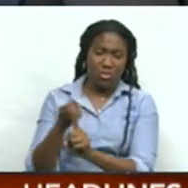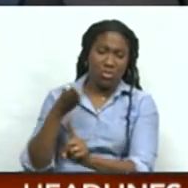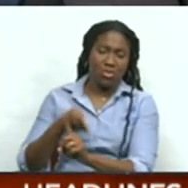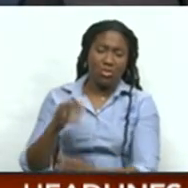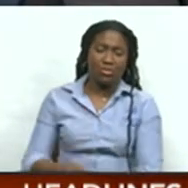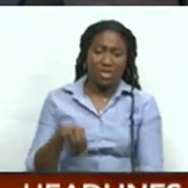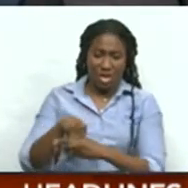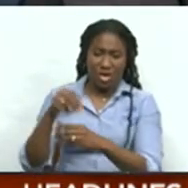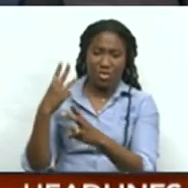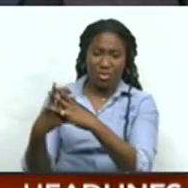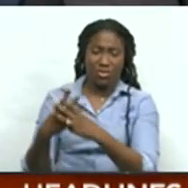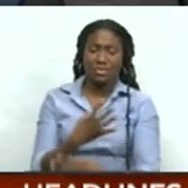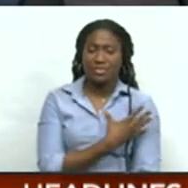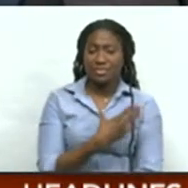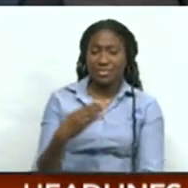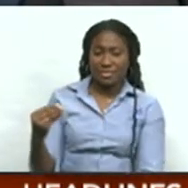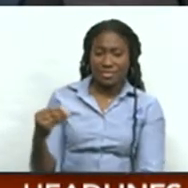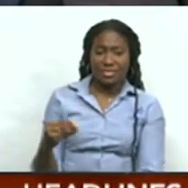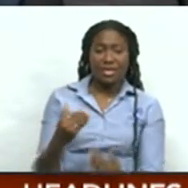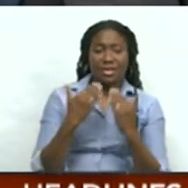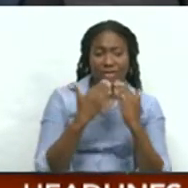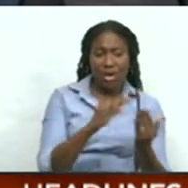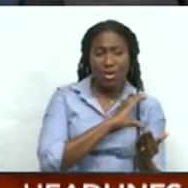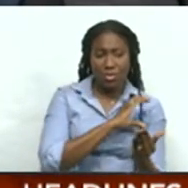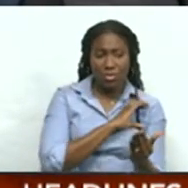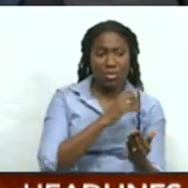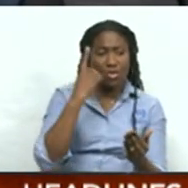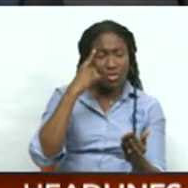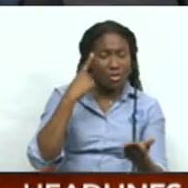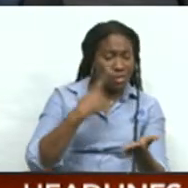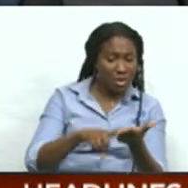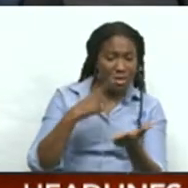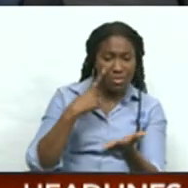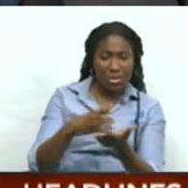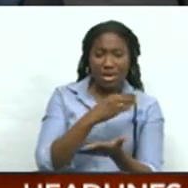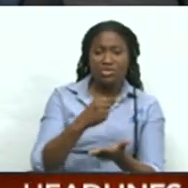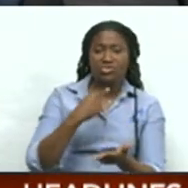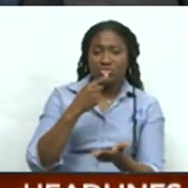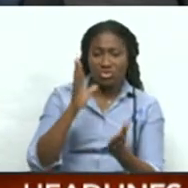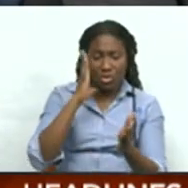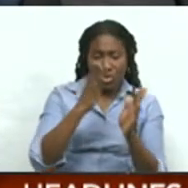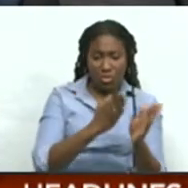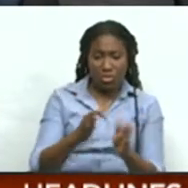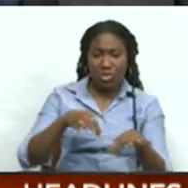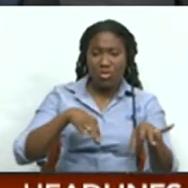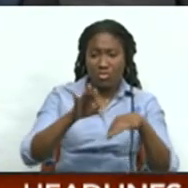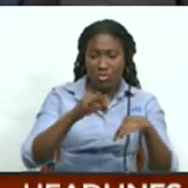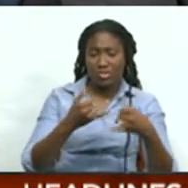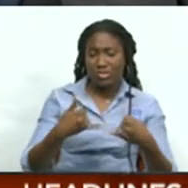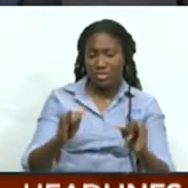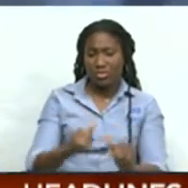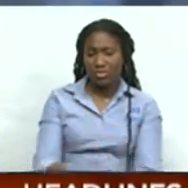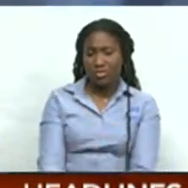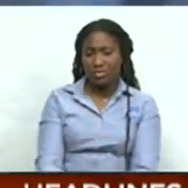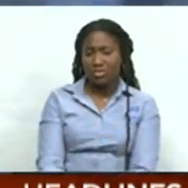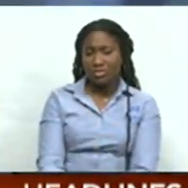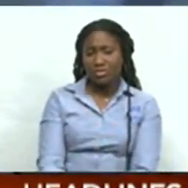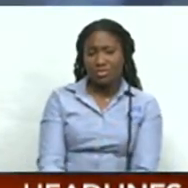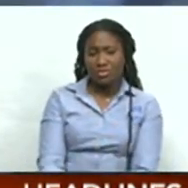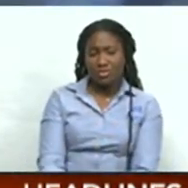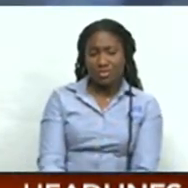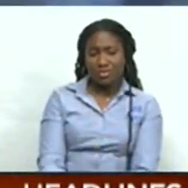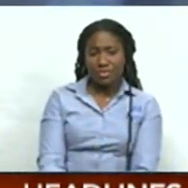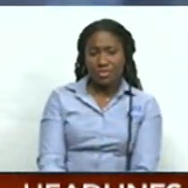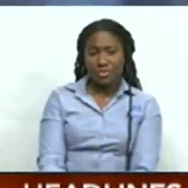Villarreal thanked the police for their efforts throughout the investigation. She said funeral arrangements are still being finalized. Meanwhile,